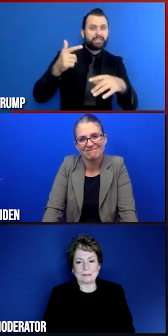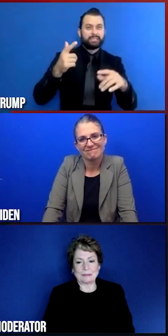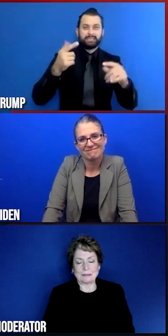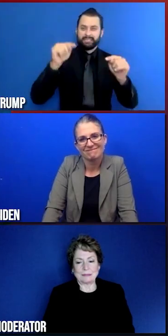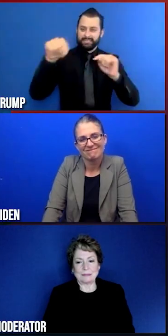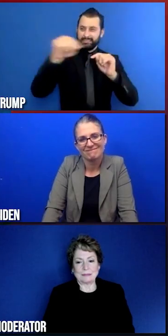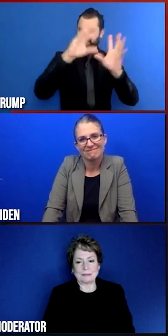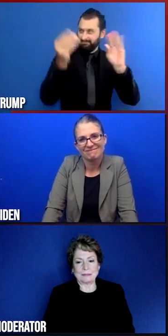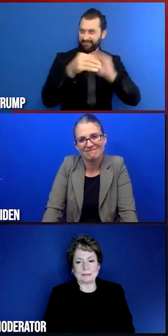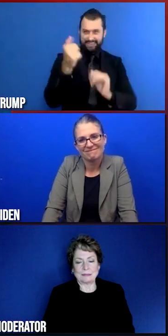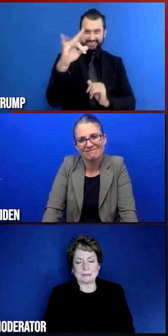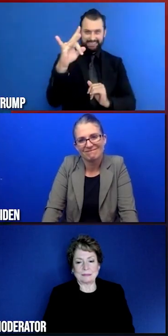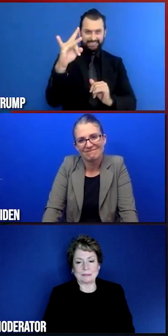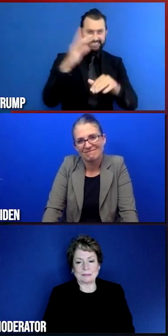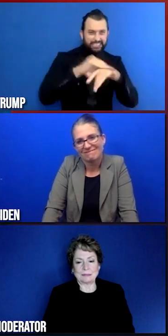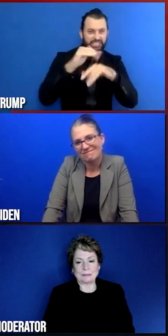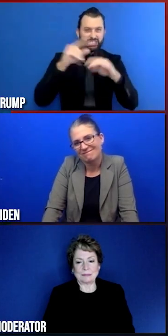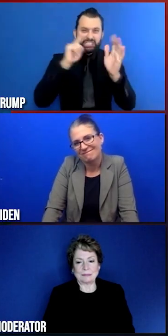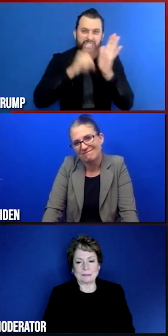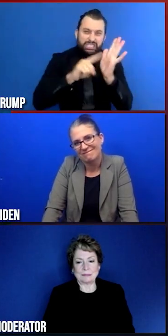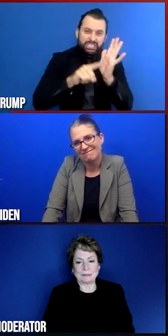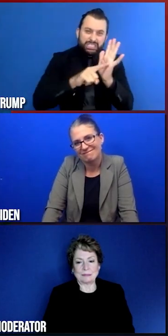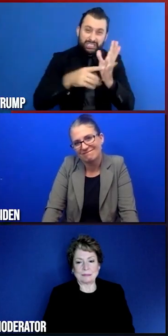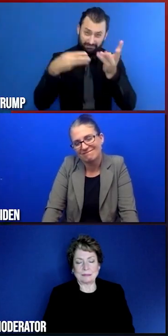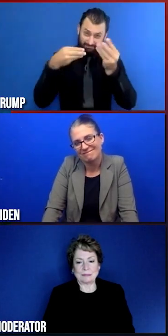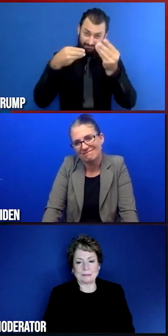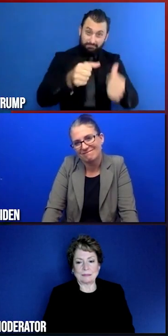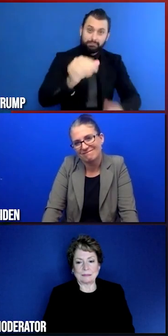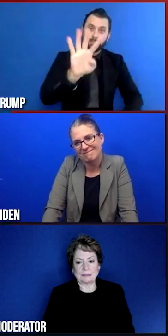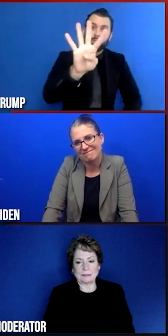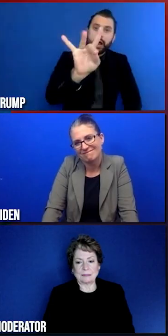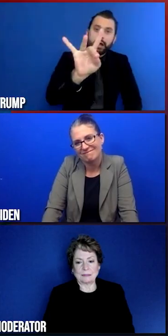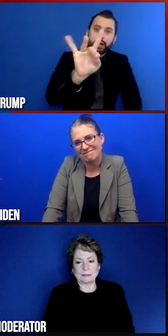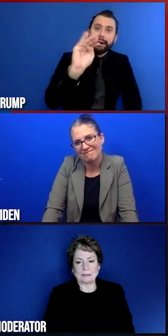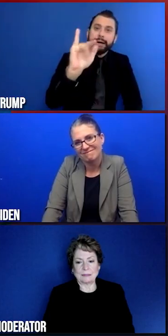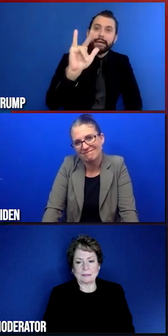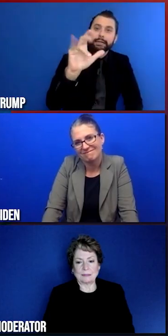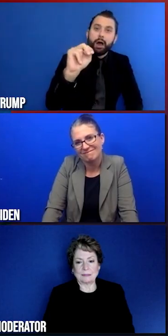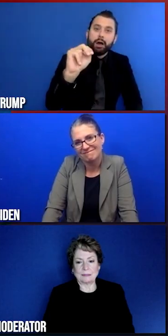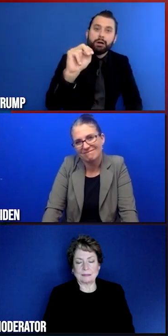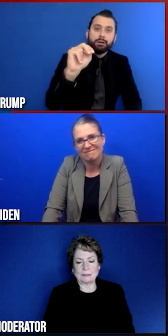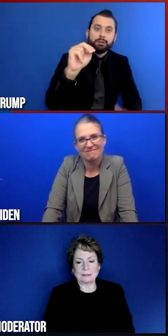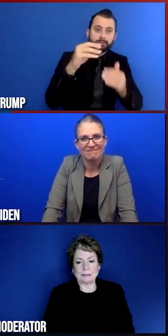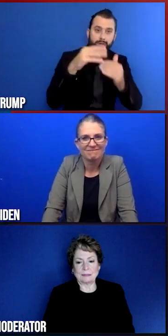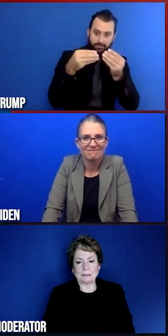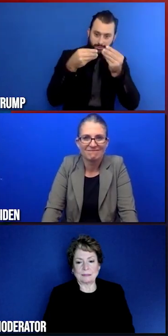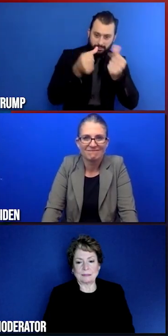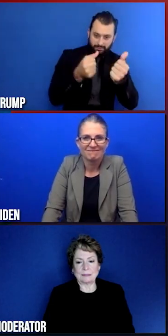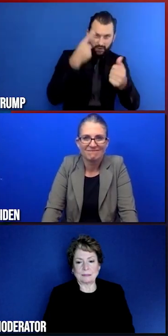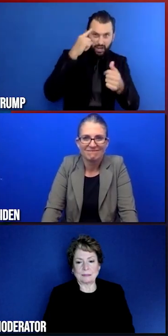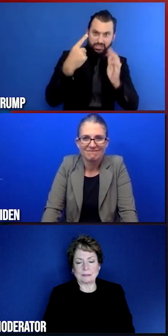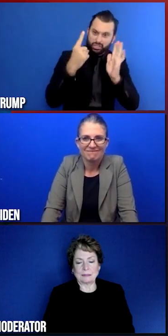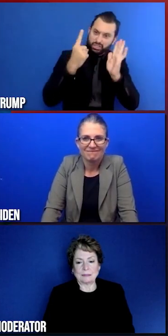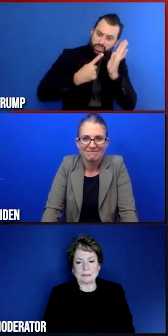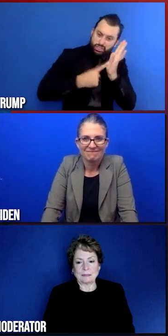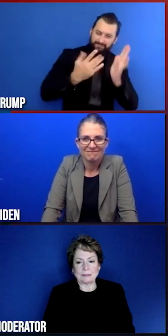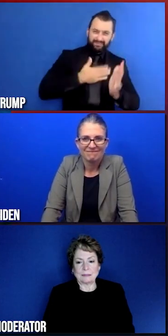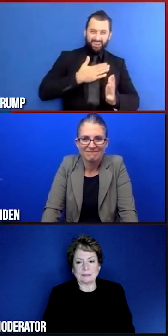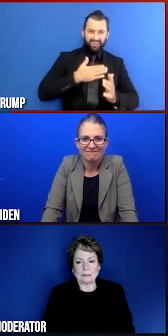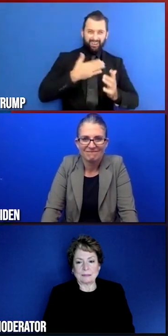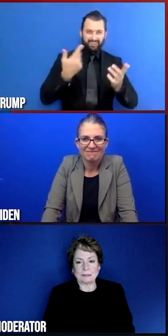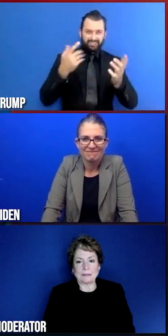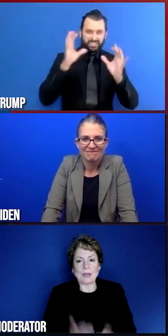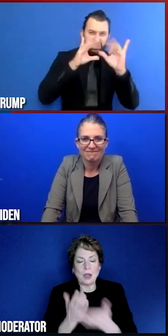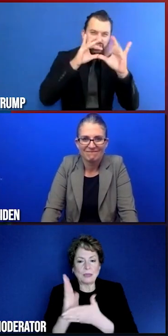$48 million. I guarantee you, if I spent $1 million on you, Joe, I could find plenty wrong. Because the kind of things that you've done and the kind